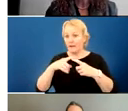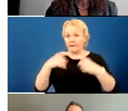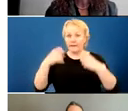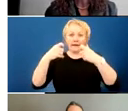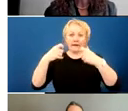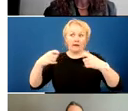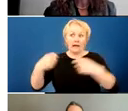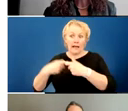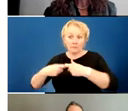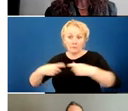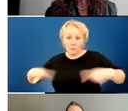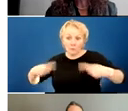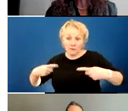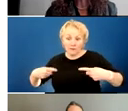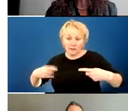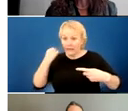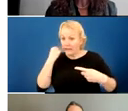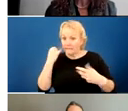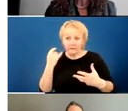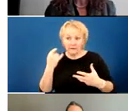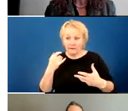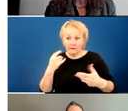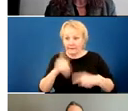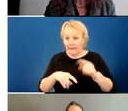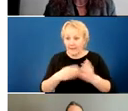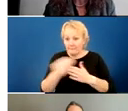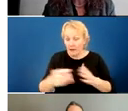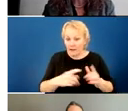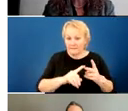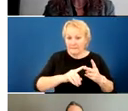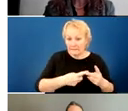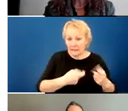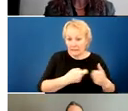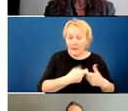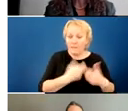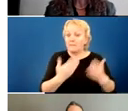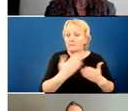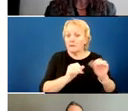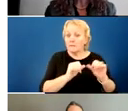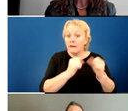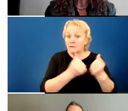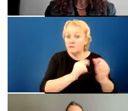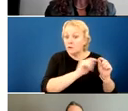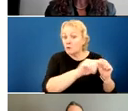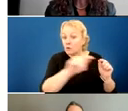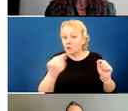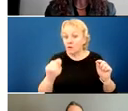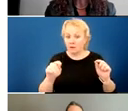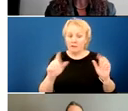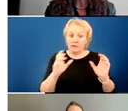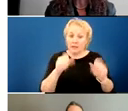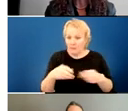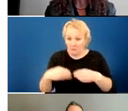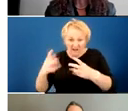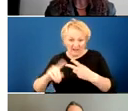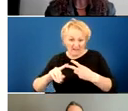wheelchair. If you can't purchase an extra battery, seeing if there's any agencies or organizations within your community that